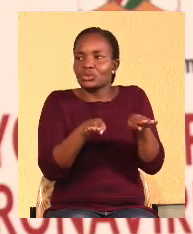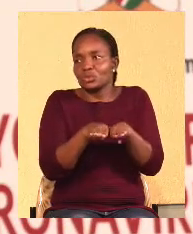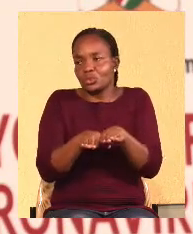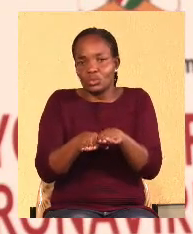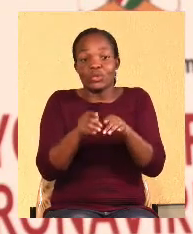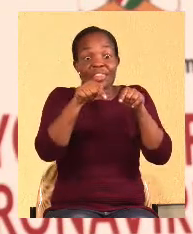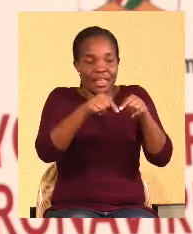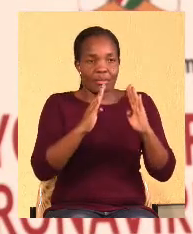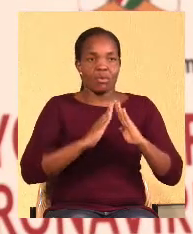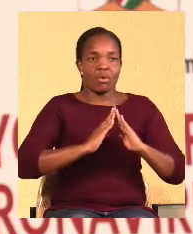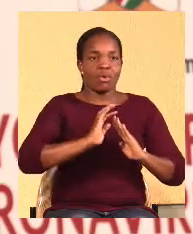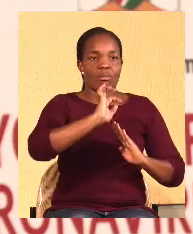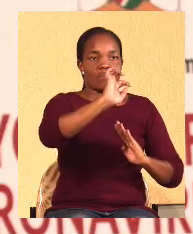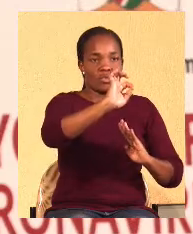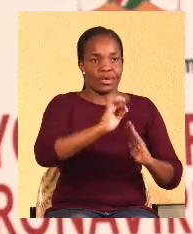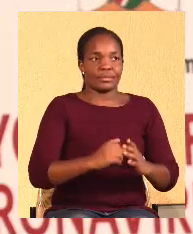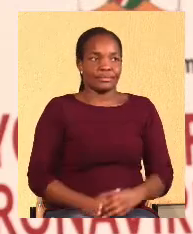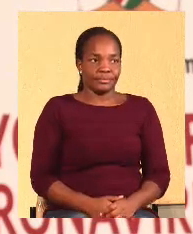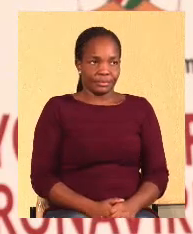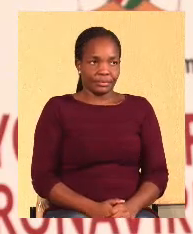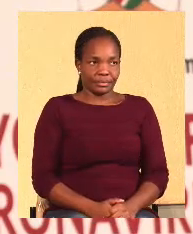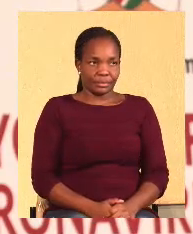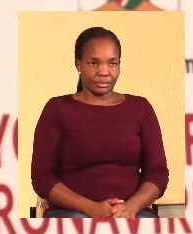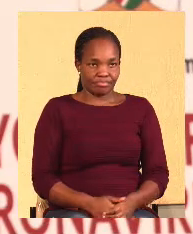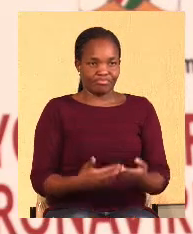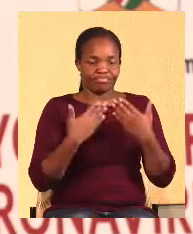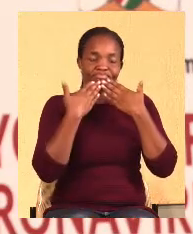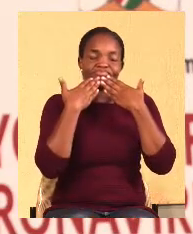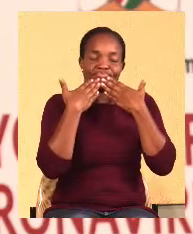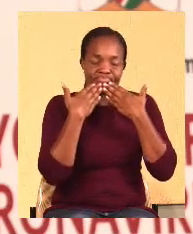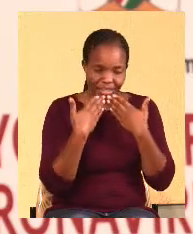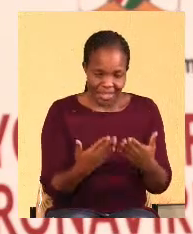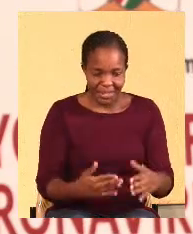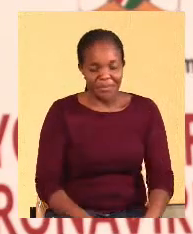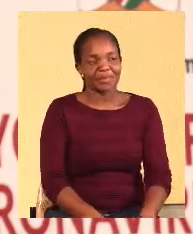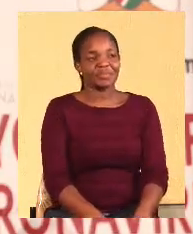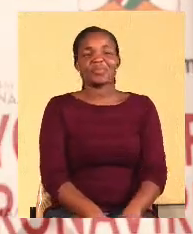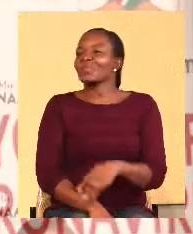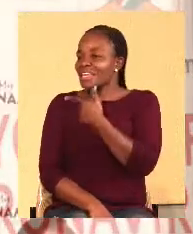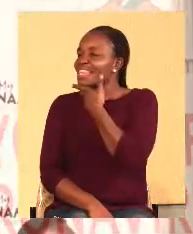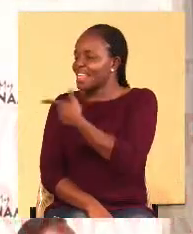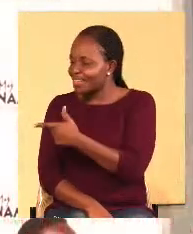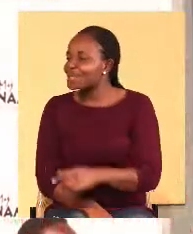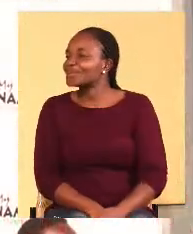your yard, not in the street. Thank you very much. Thank you very much, Linikela.